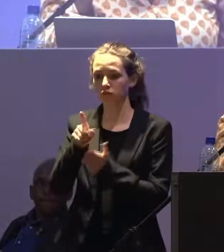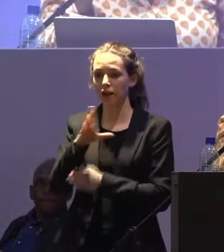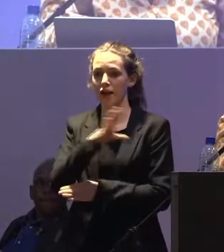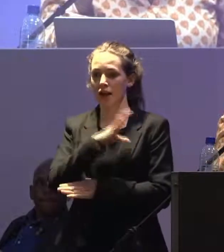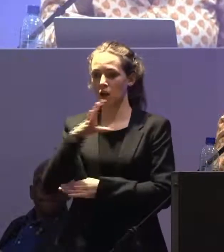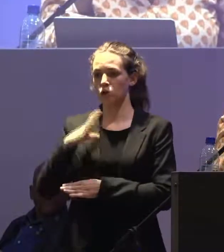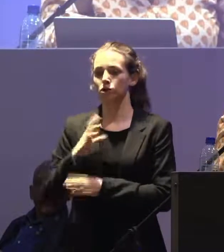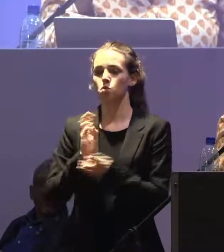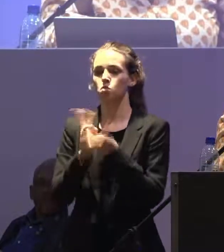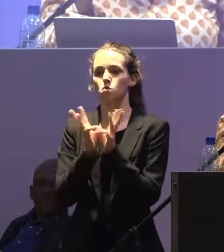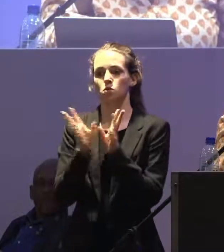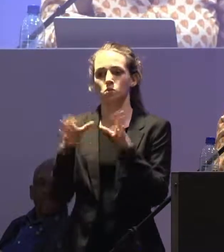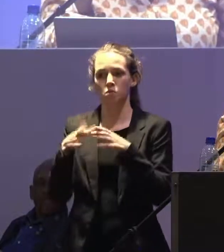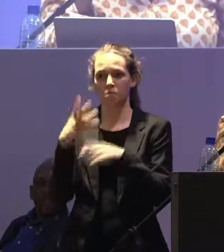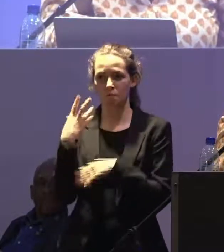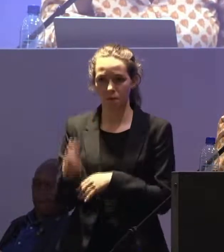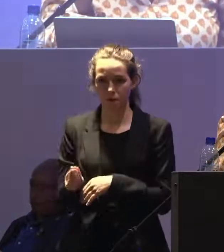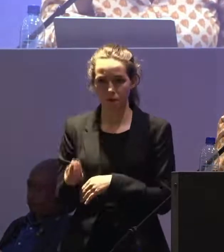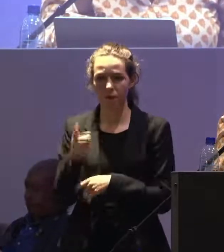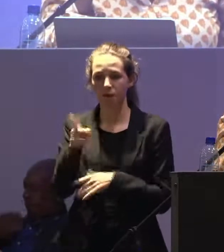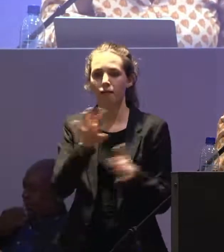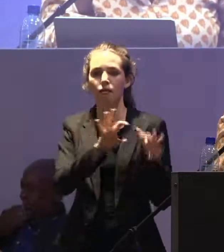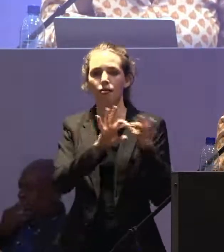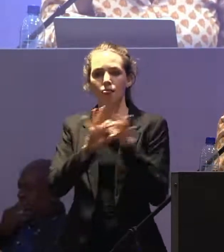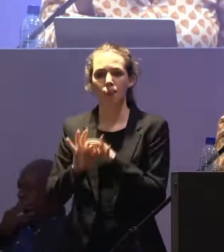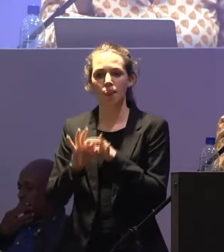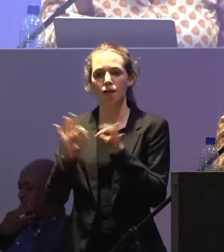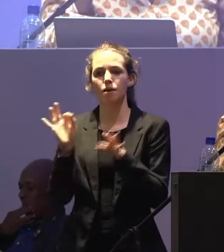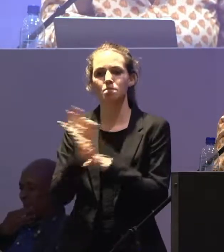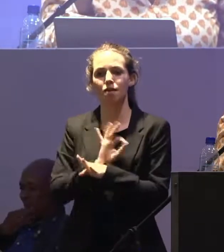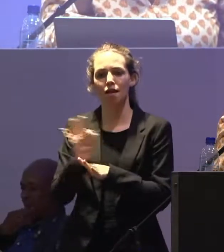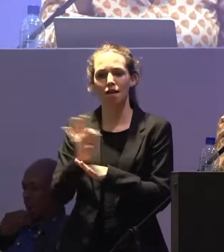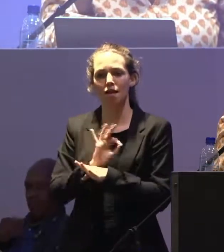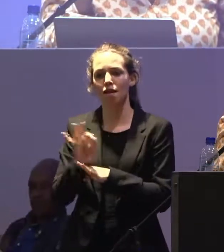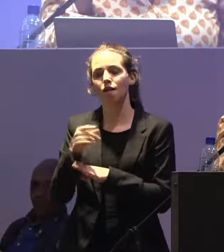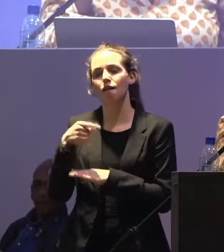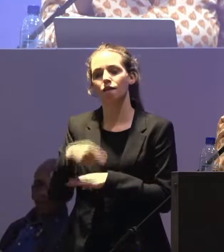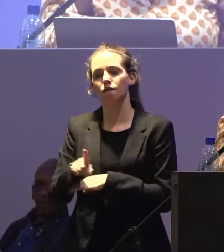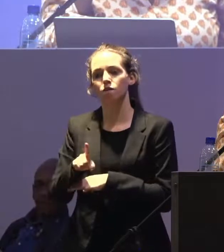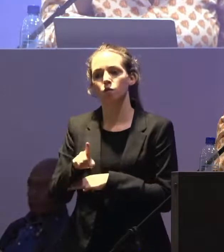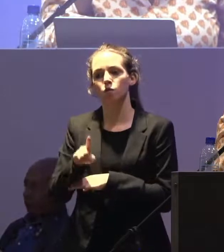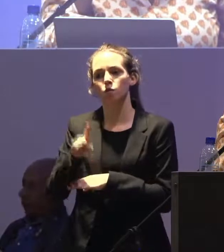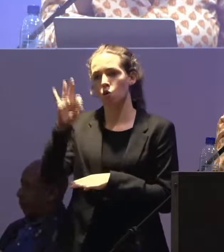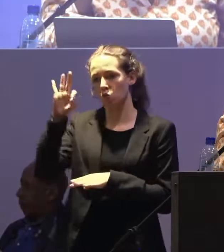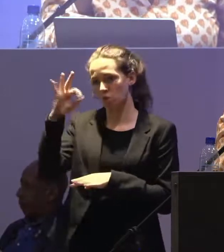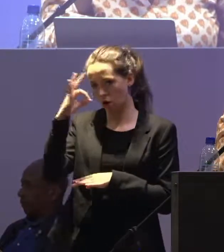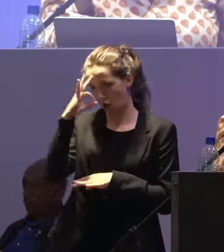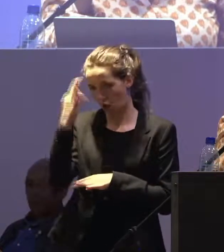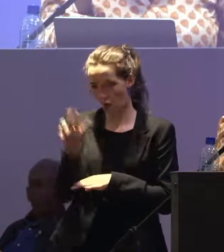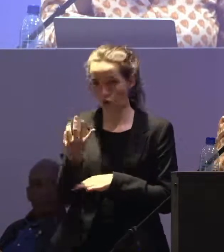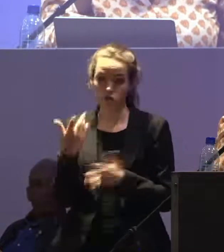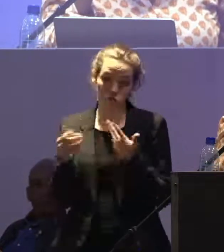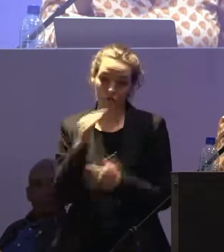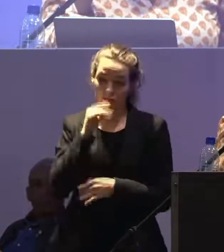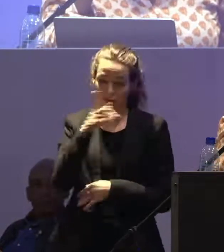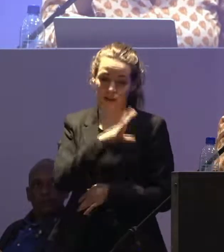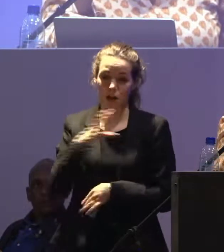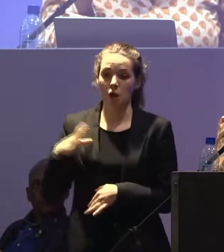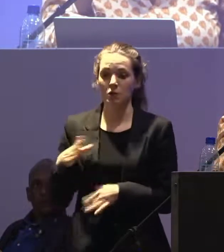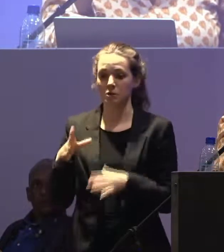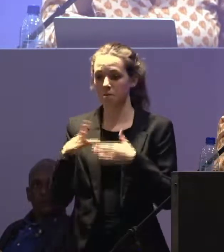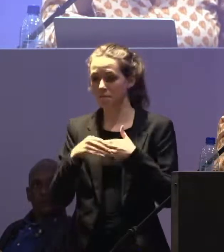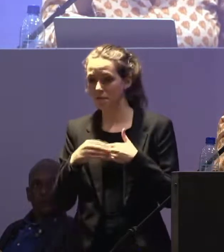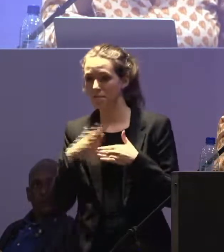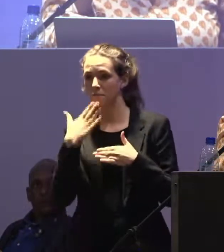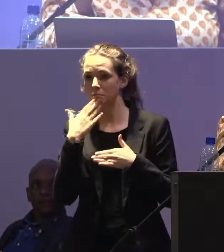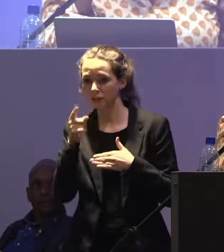WhatsApp group regarding the plans for 3 o'clock. Council members,